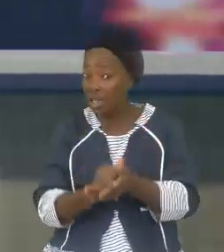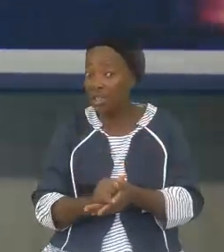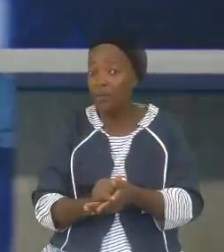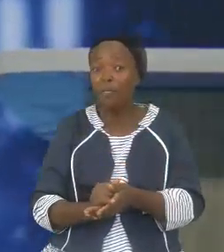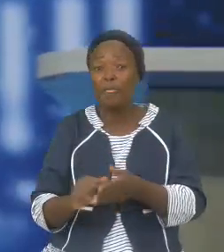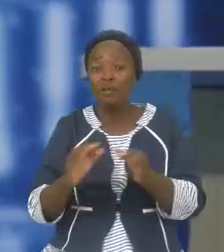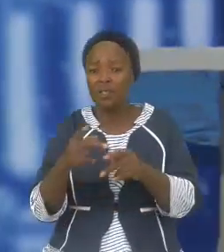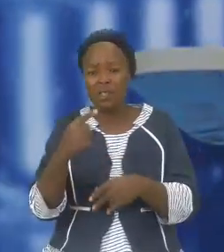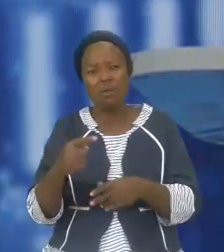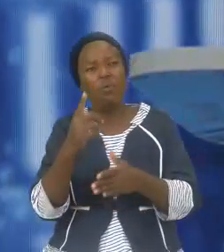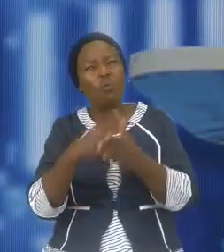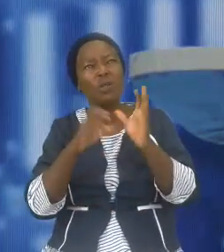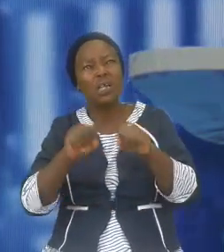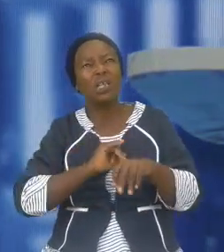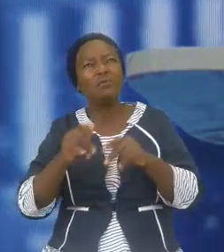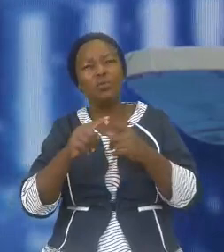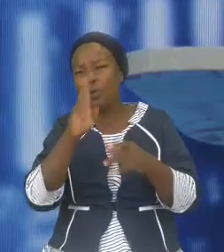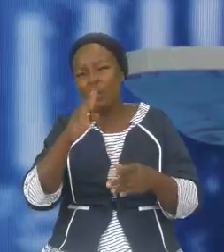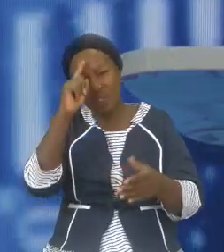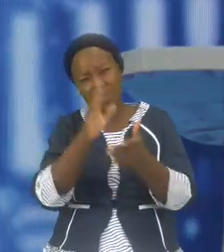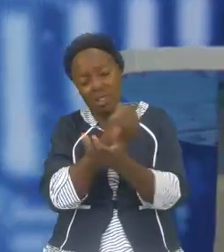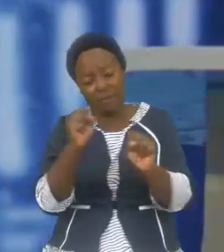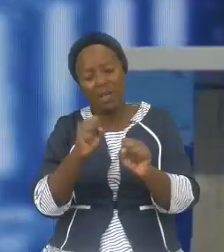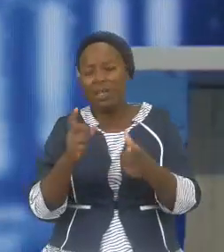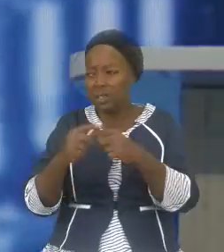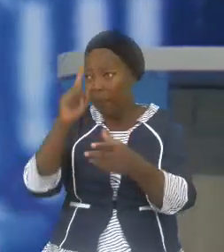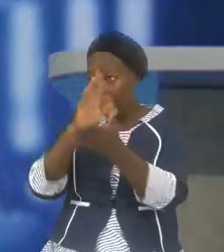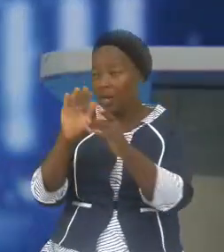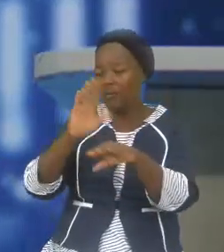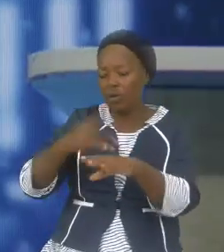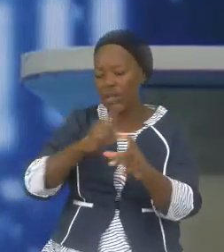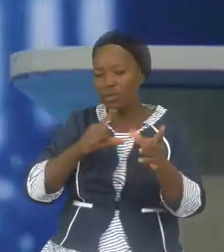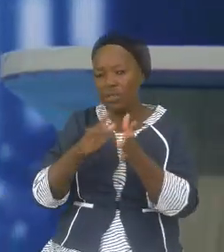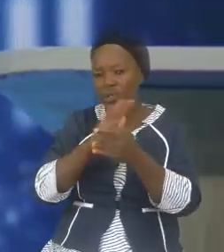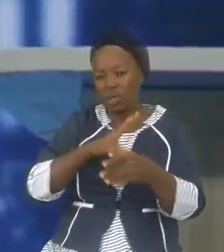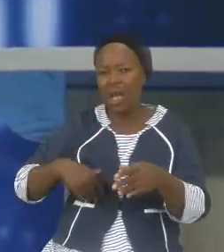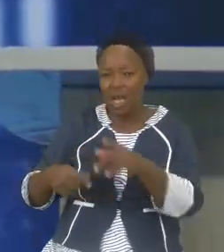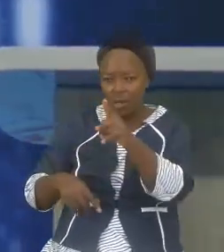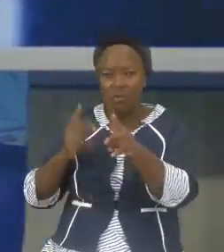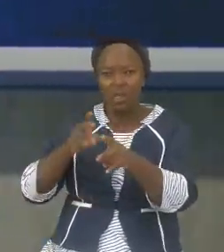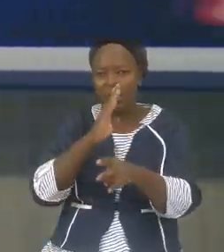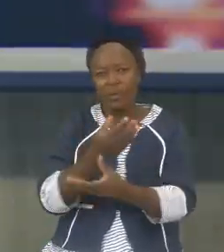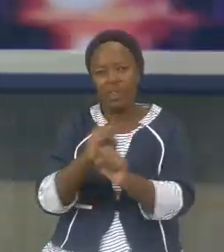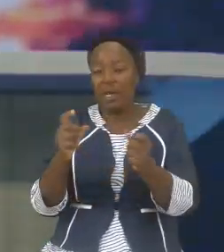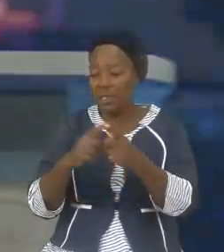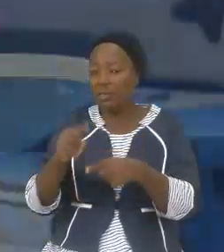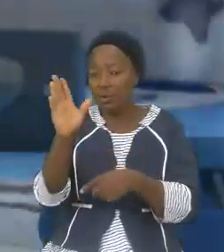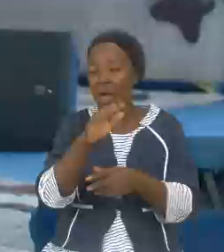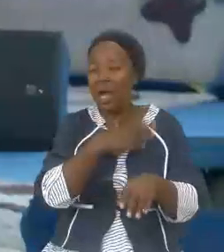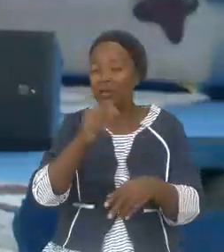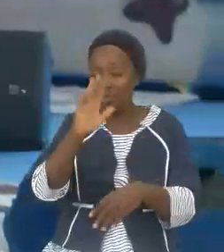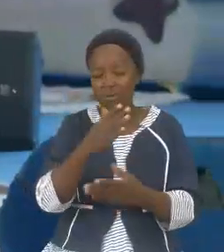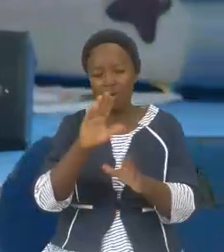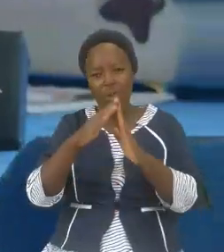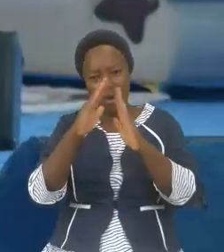what should I do to be saved? Believe on the Lord Jesus Christ, and thou shalt be saved, and thy house. The people that